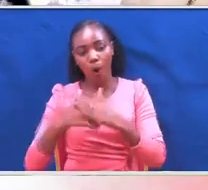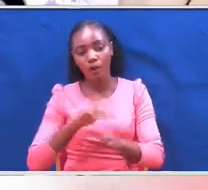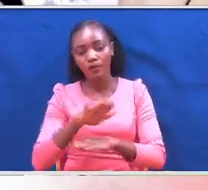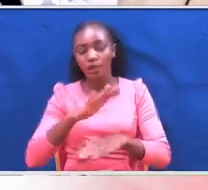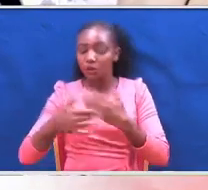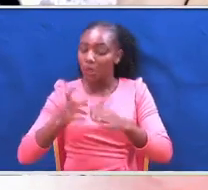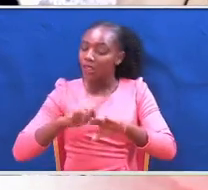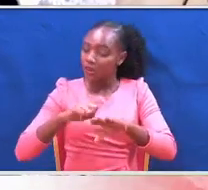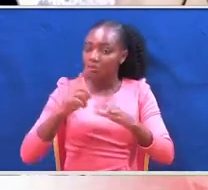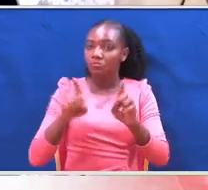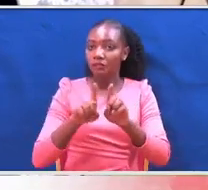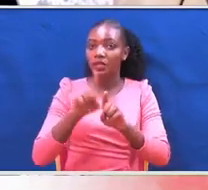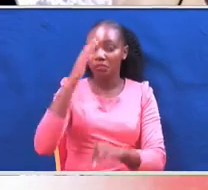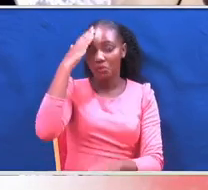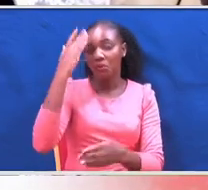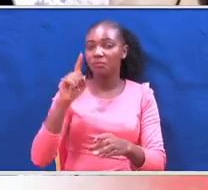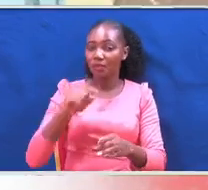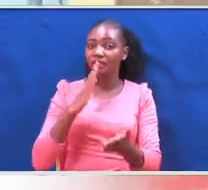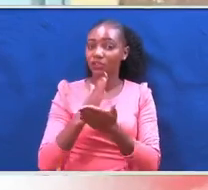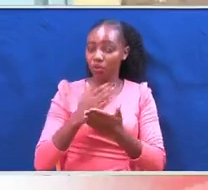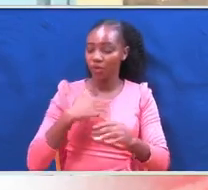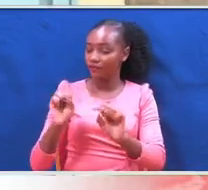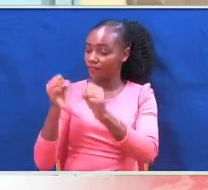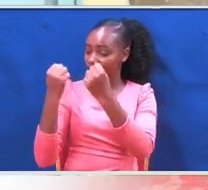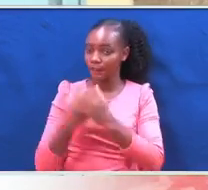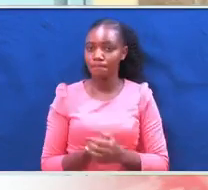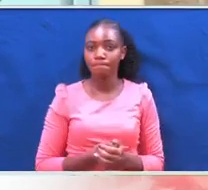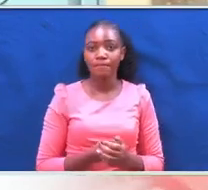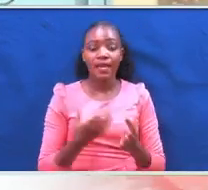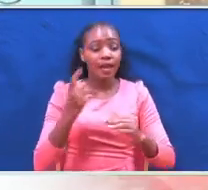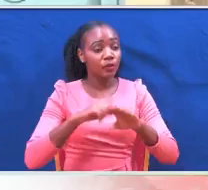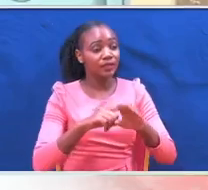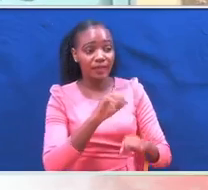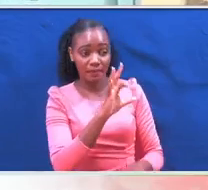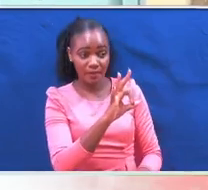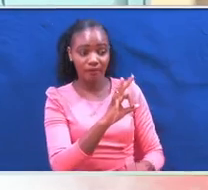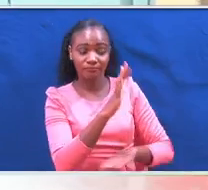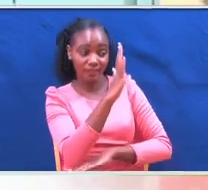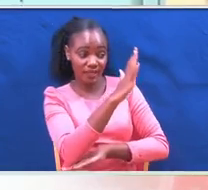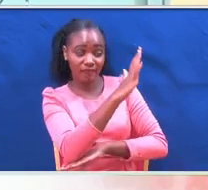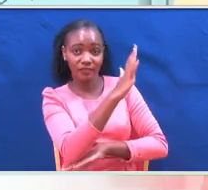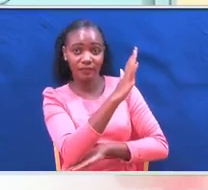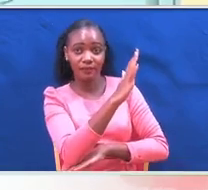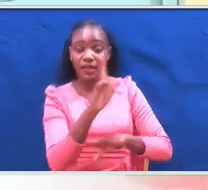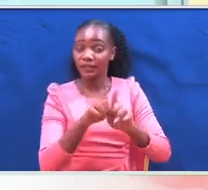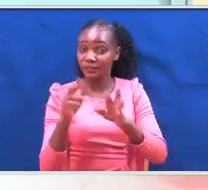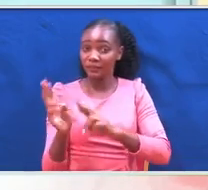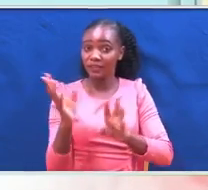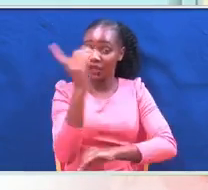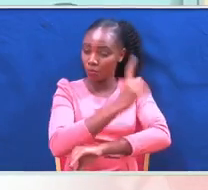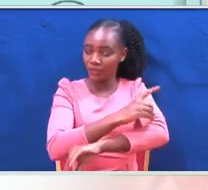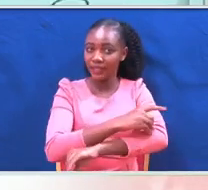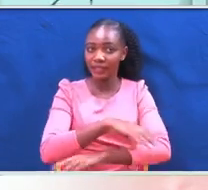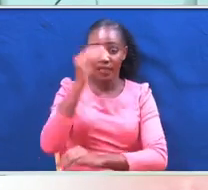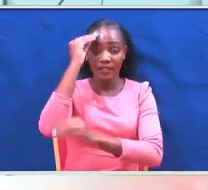time and, ensure that there's safety. It is about 3 o'clock in the afternoon, and in an ordinary day, the